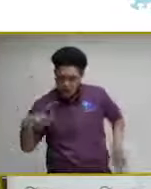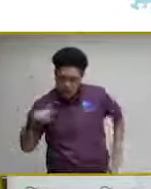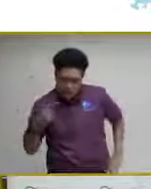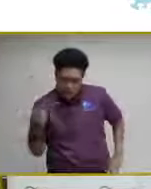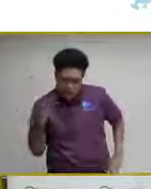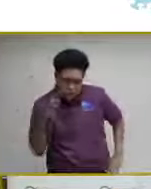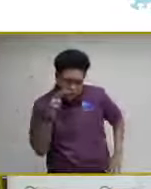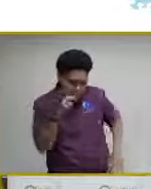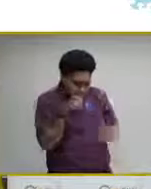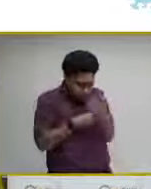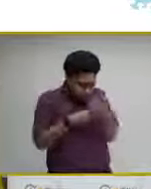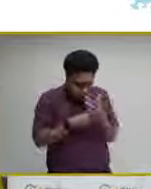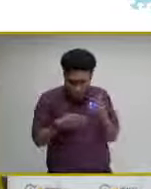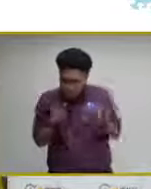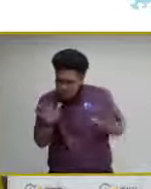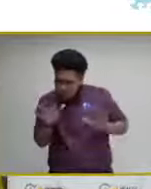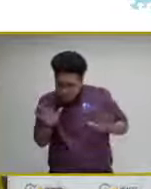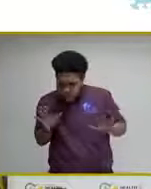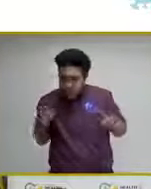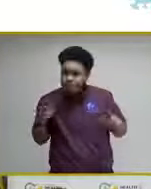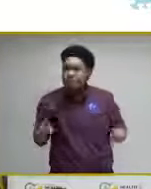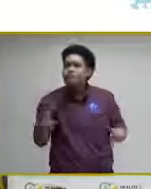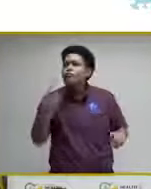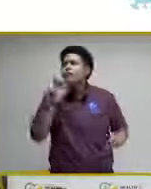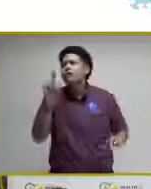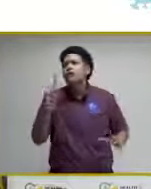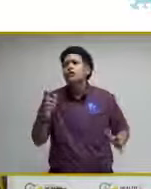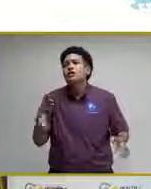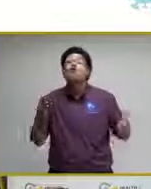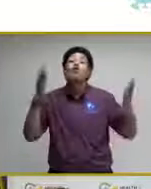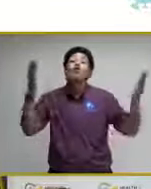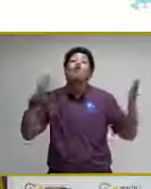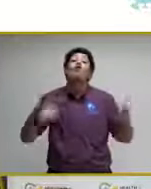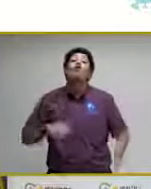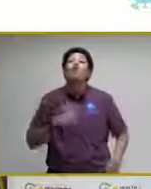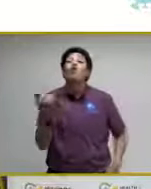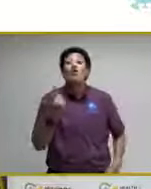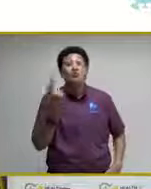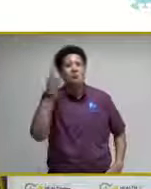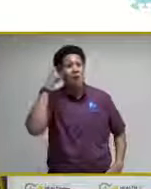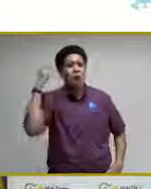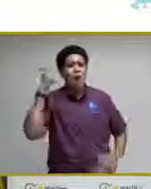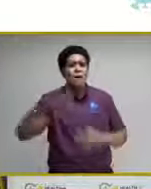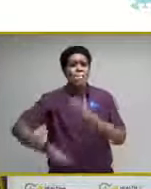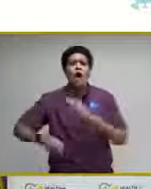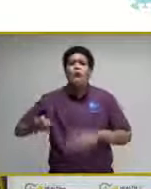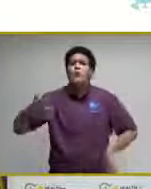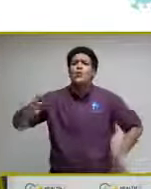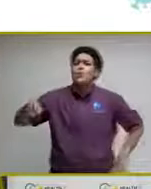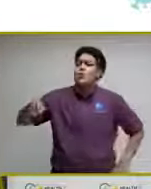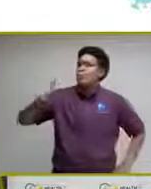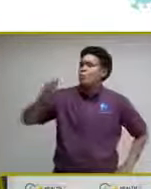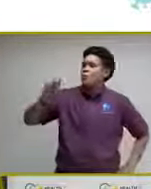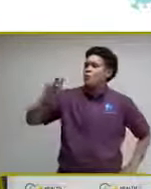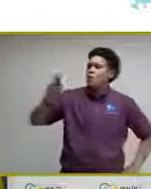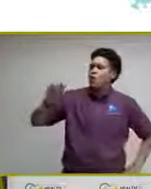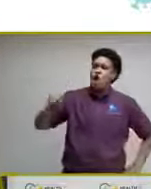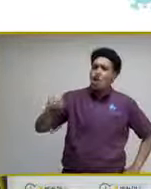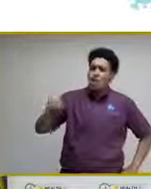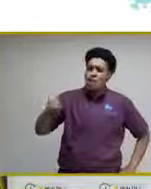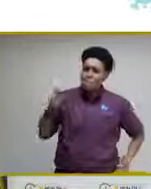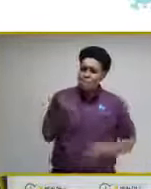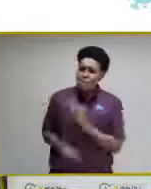the pricing mechanism, and it has been proposed that we only, because of the price point that Moderna is coming in